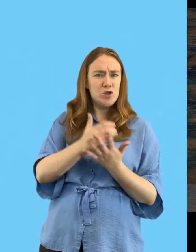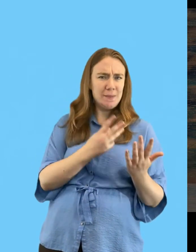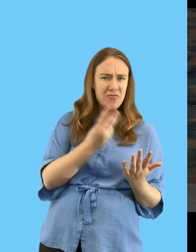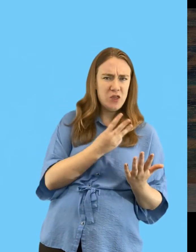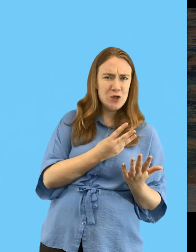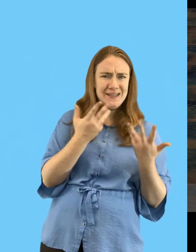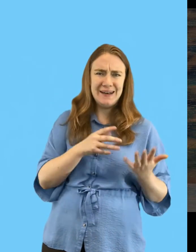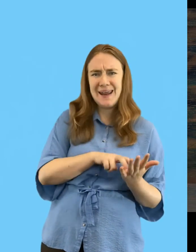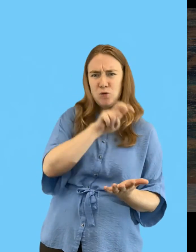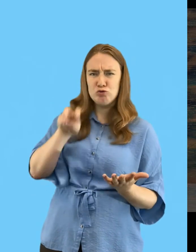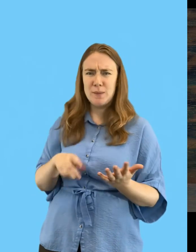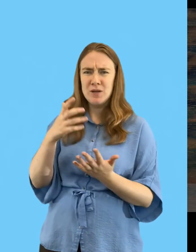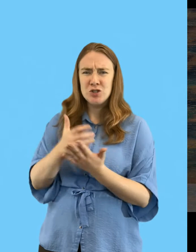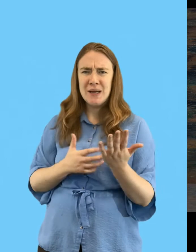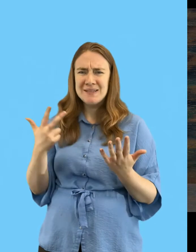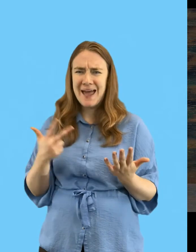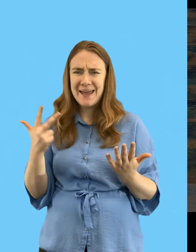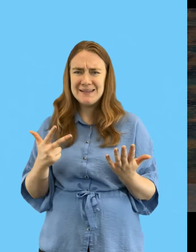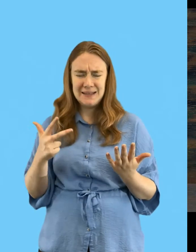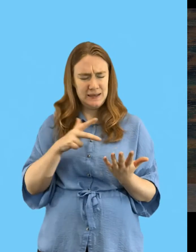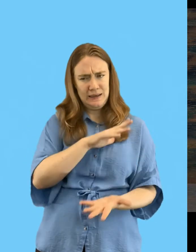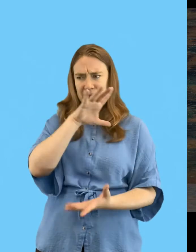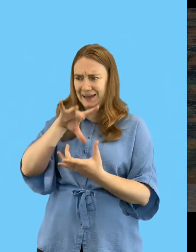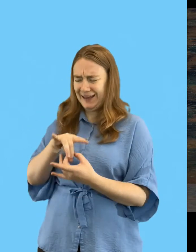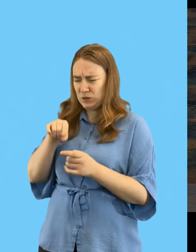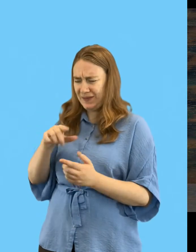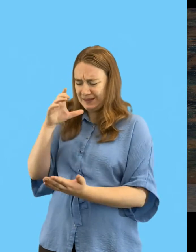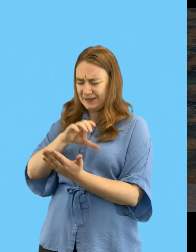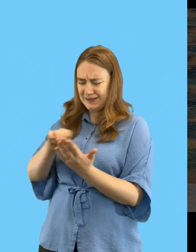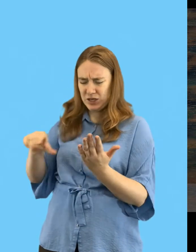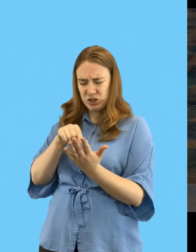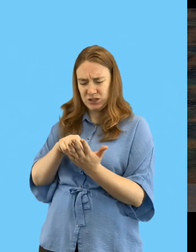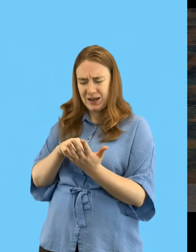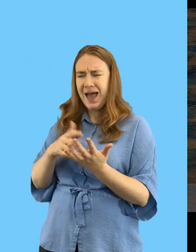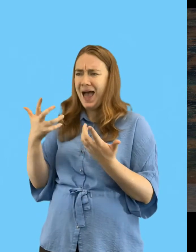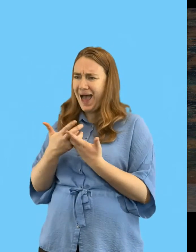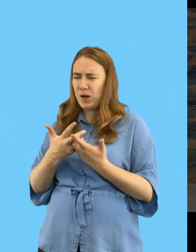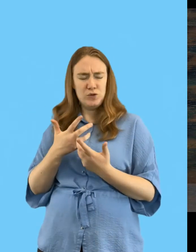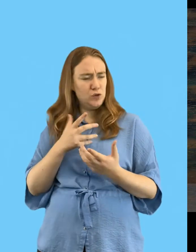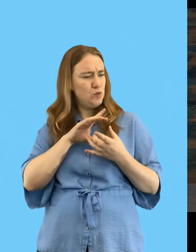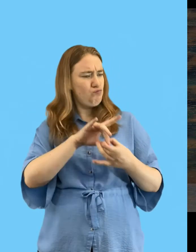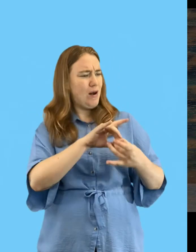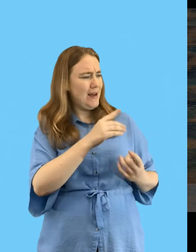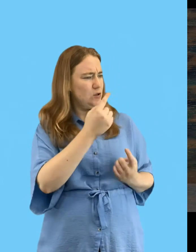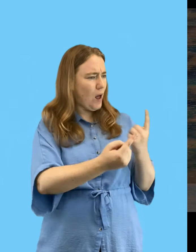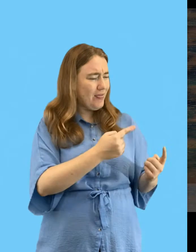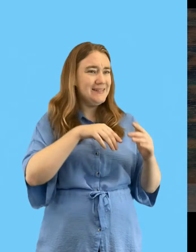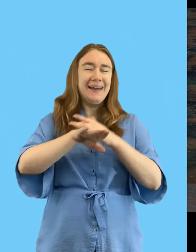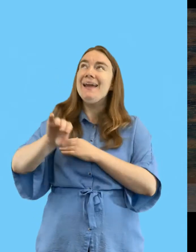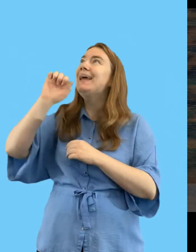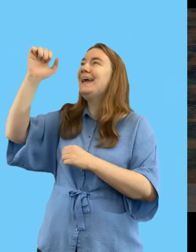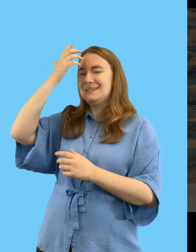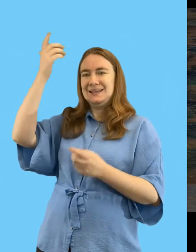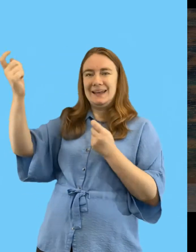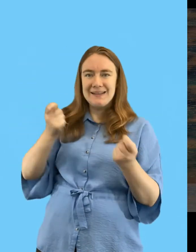in Matthew's Gospel. And we've parachuted into a section about how to relate to others in God's kingdom, how to